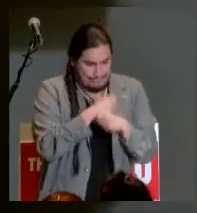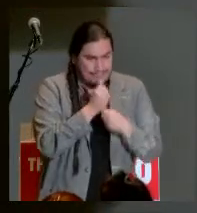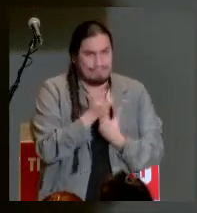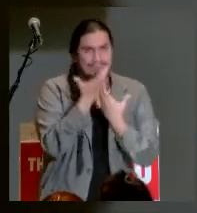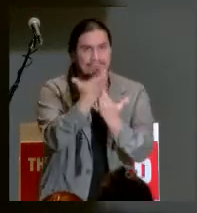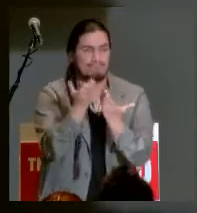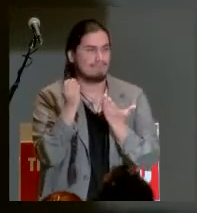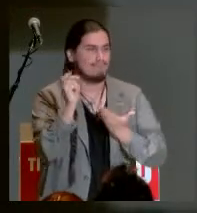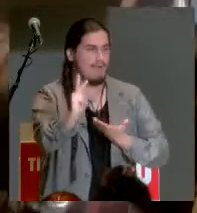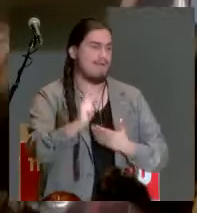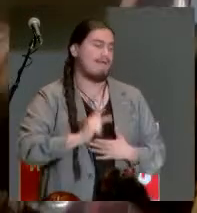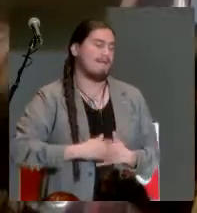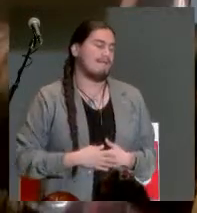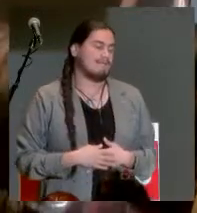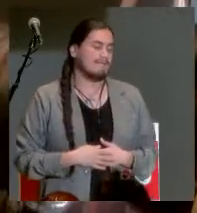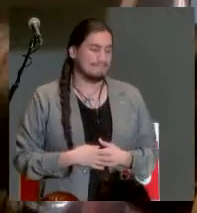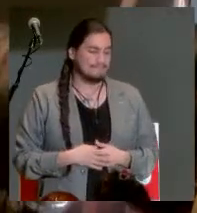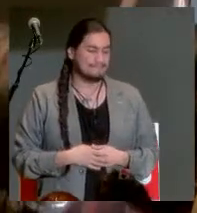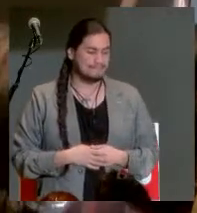So,